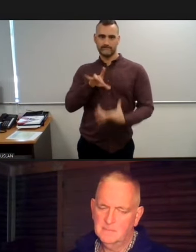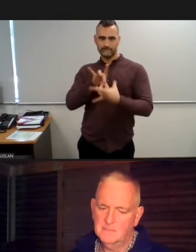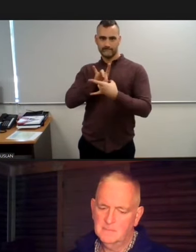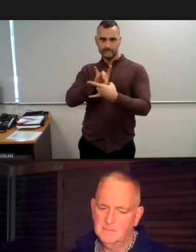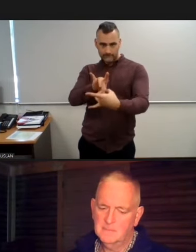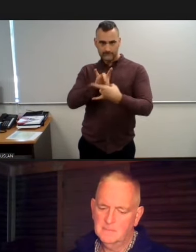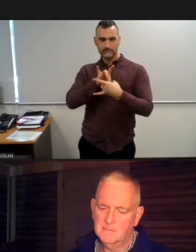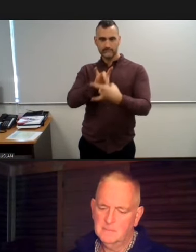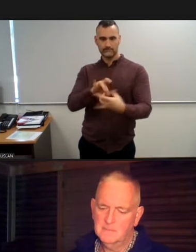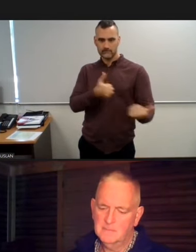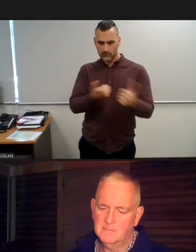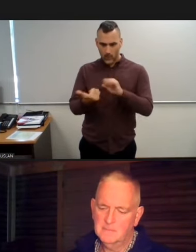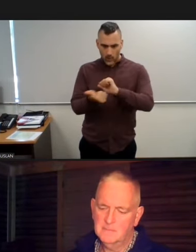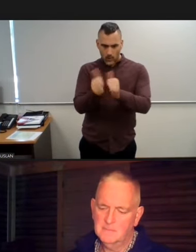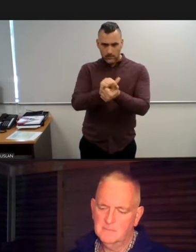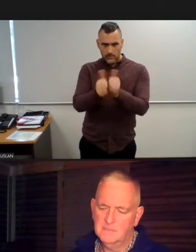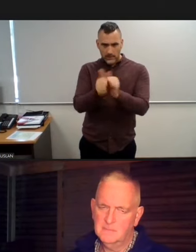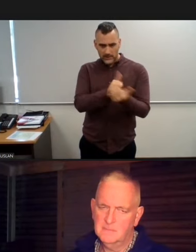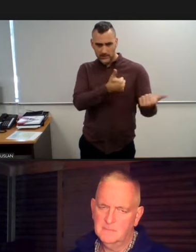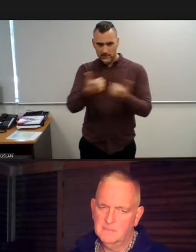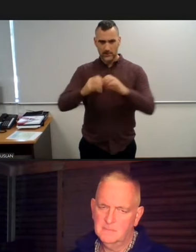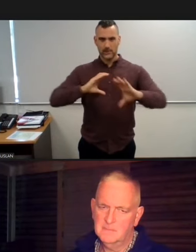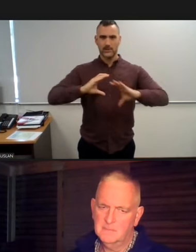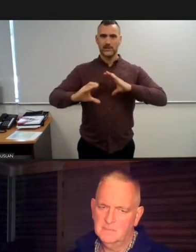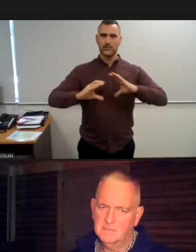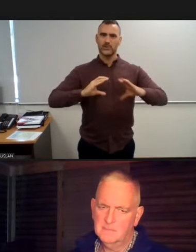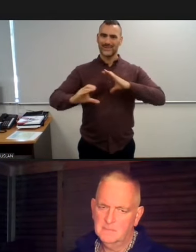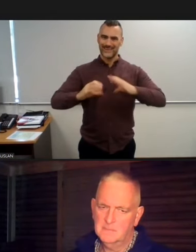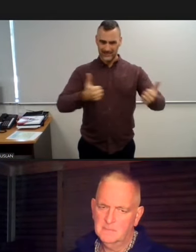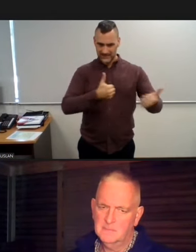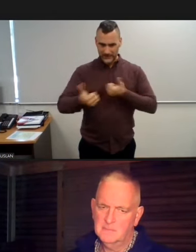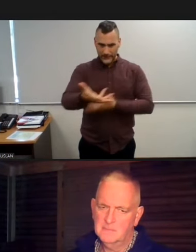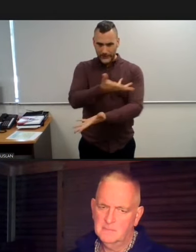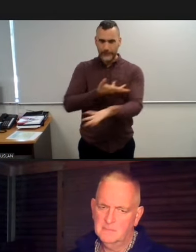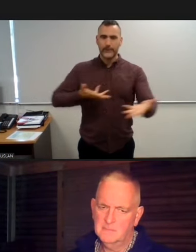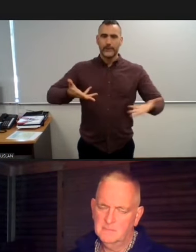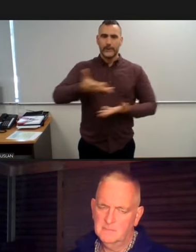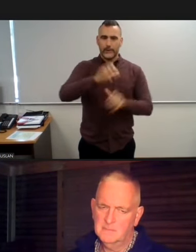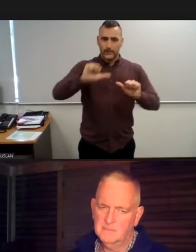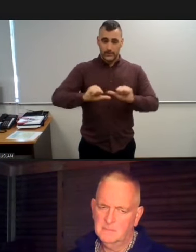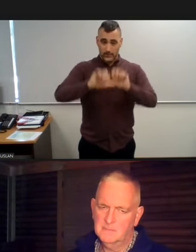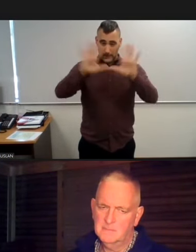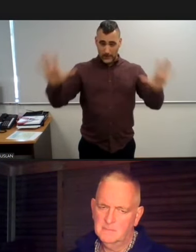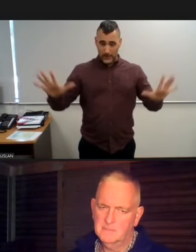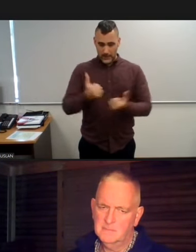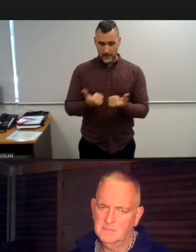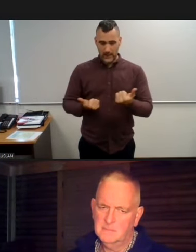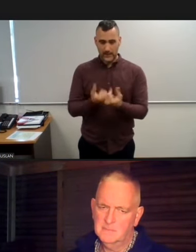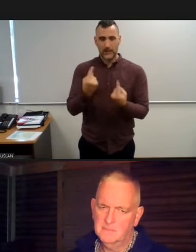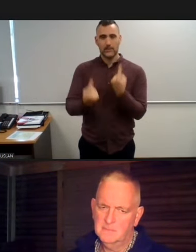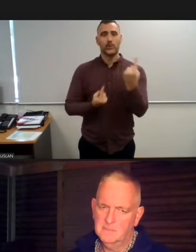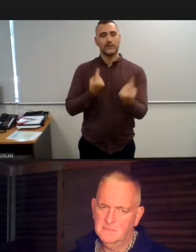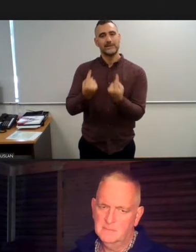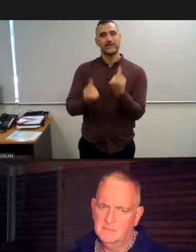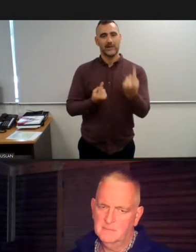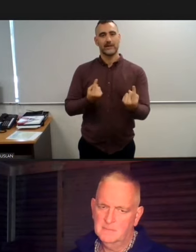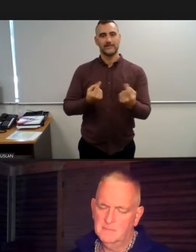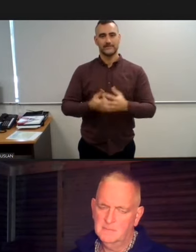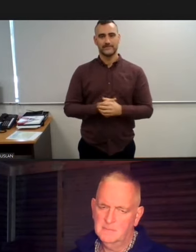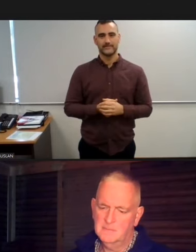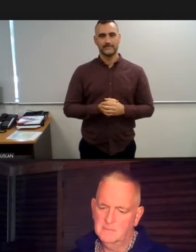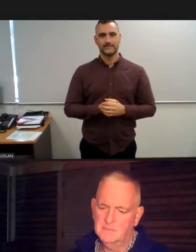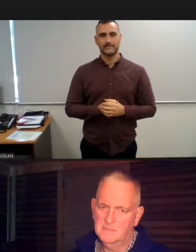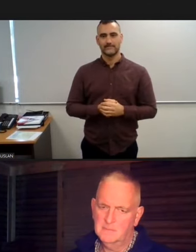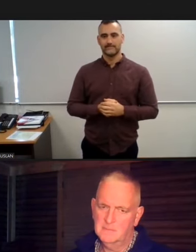going, that we keep communications going, that we work together to get through this to get through this crisis. Yeah,